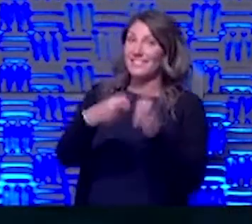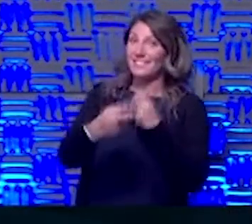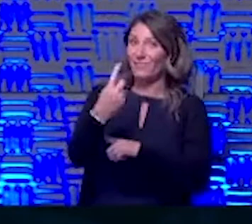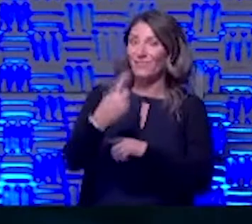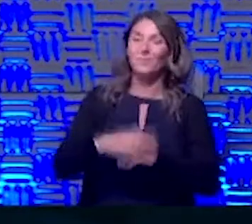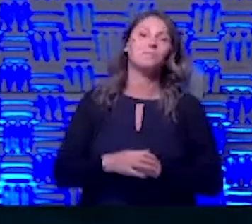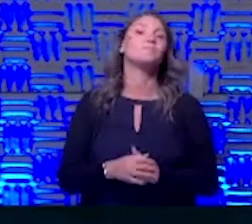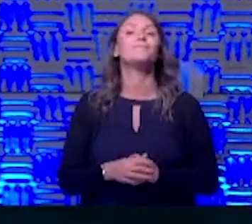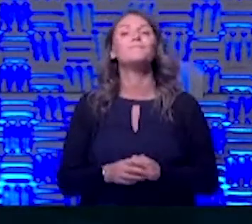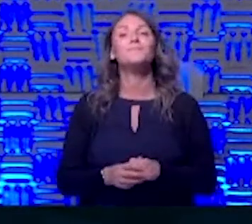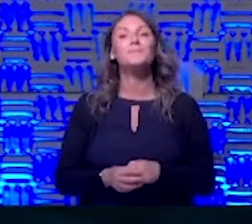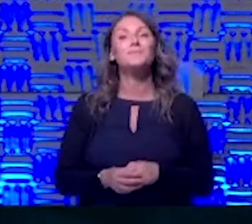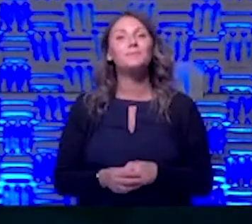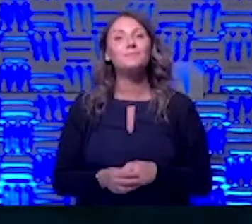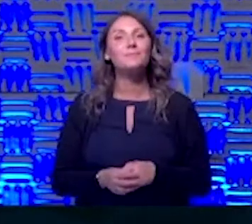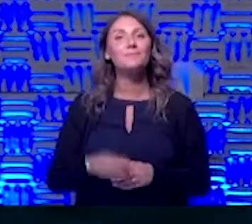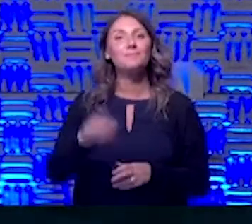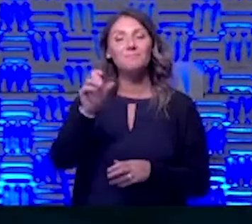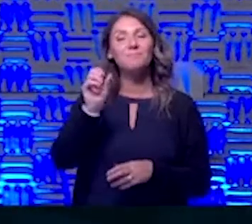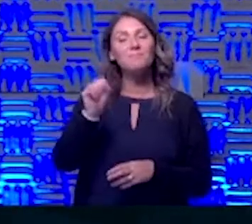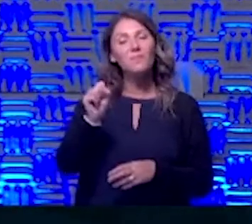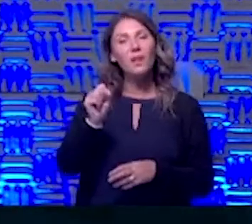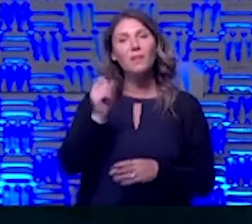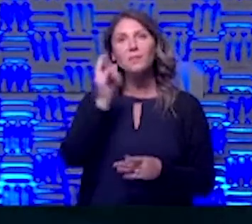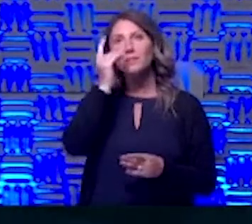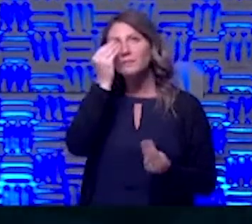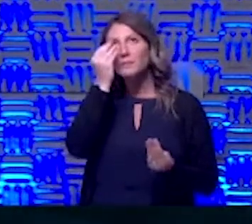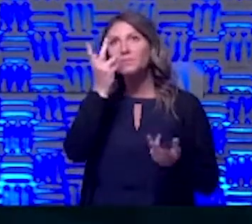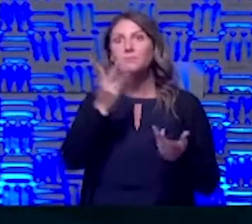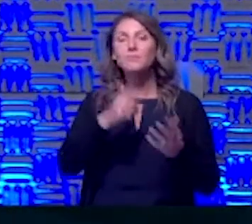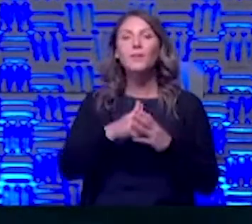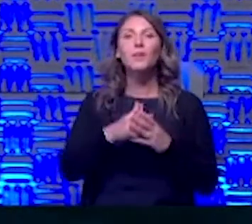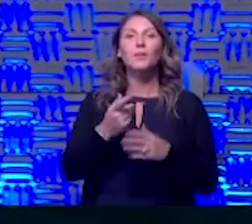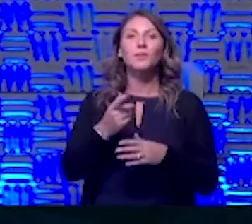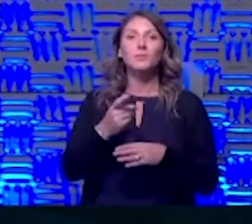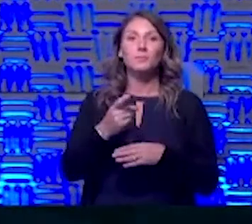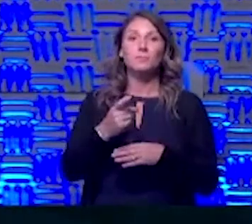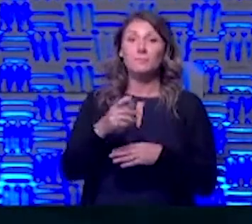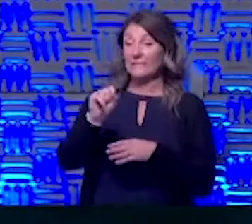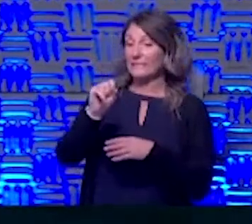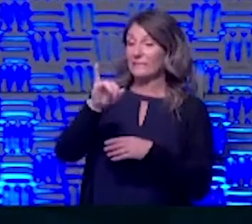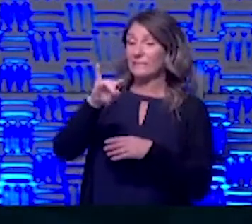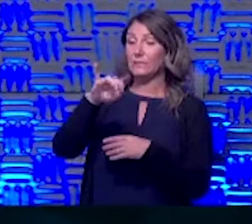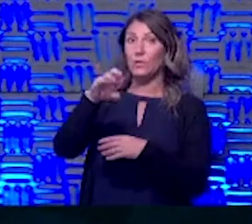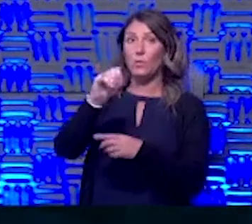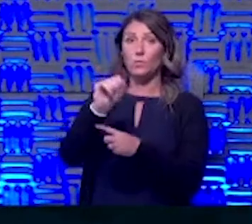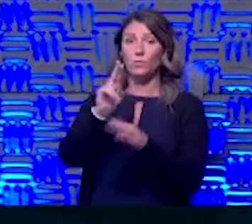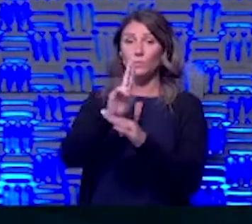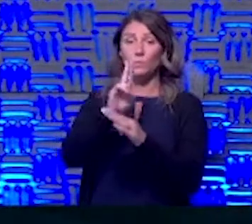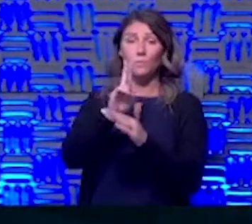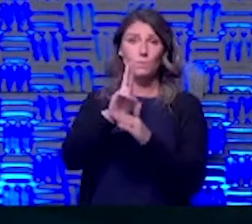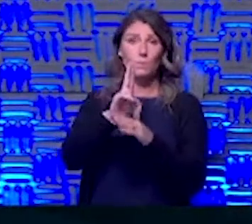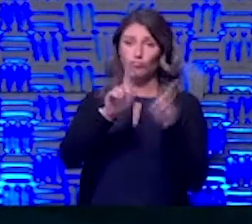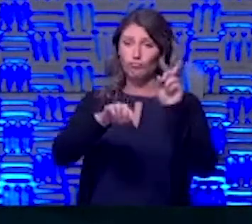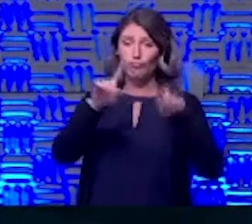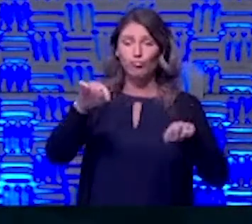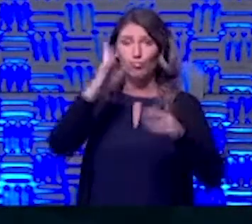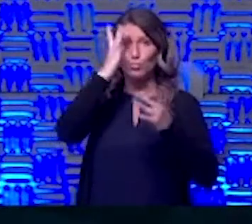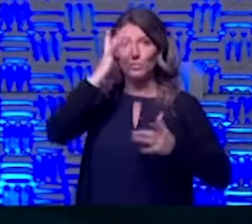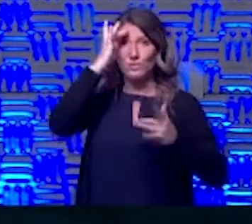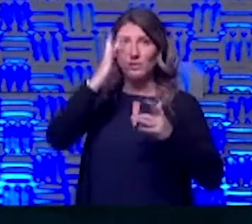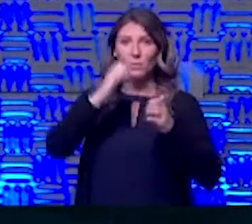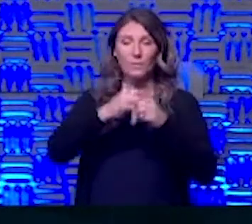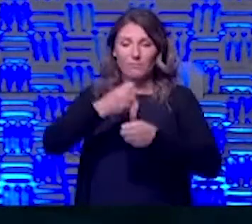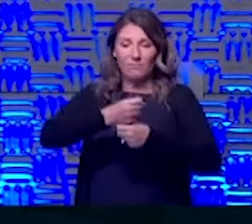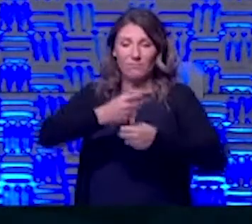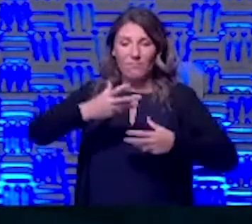Yeah. Well, I think we use steroids in a lot of different diseases, and certainly in inflammatory diseases like